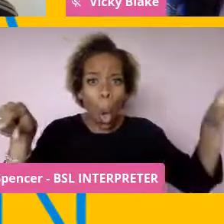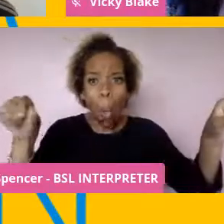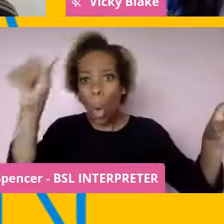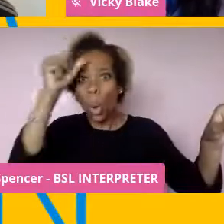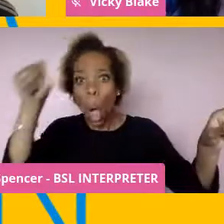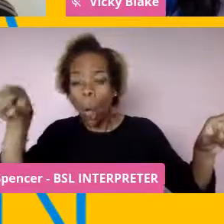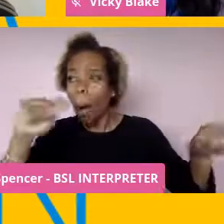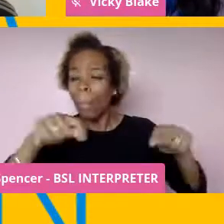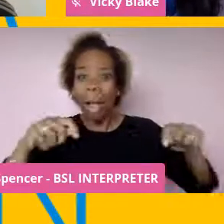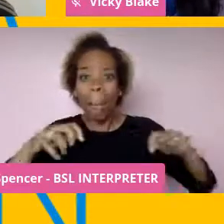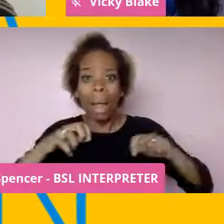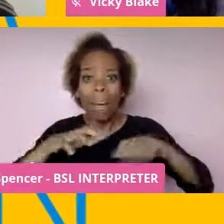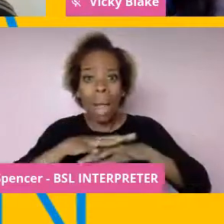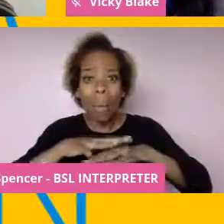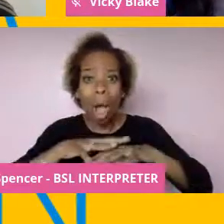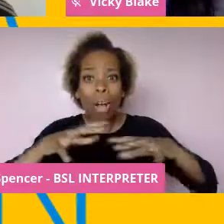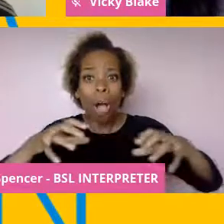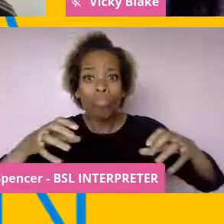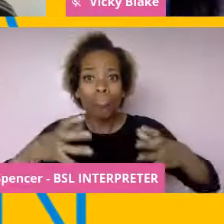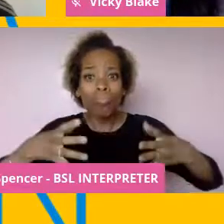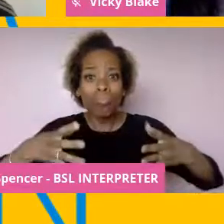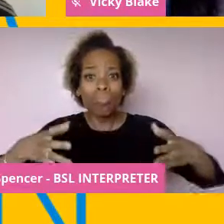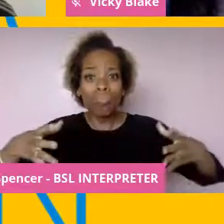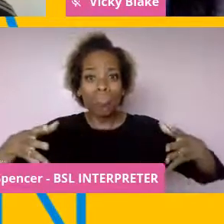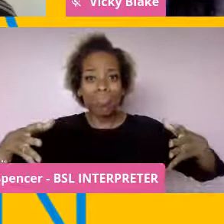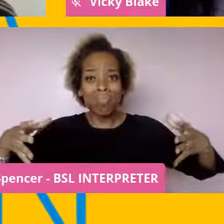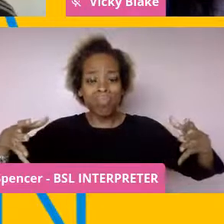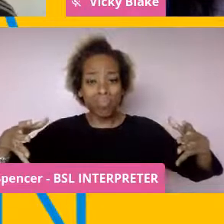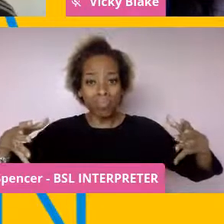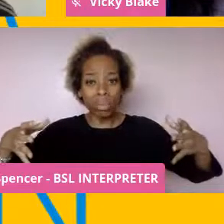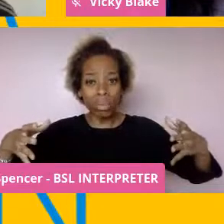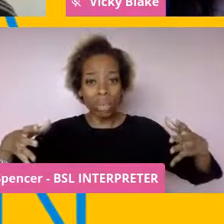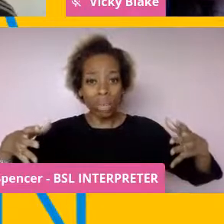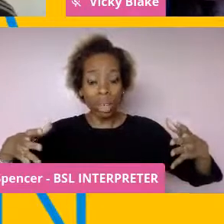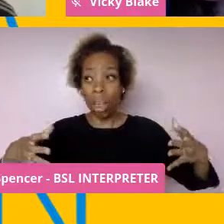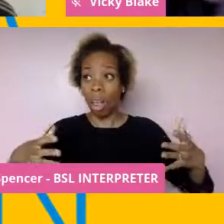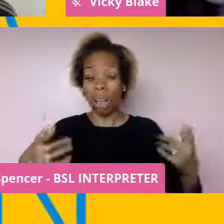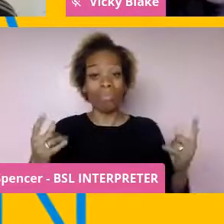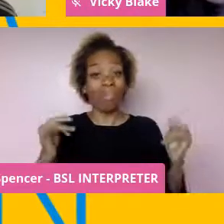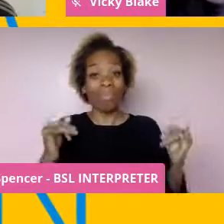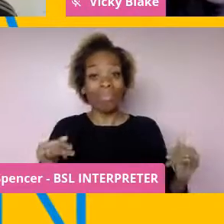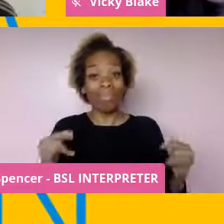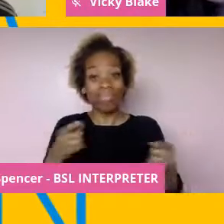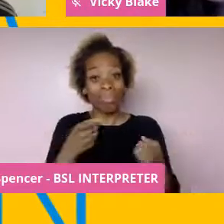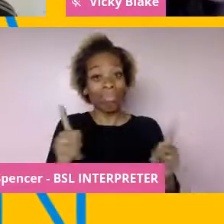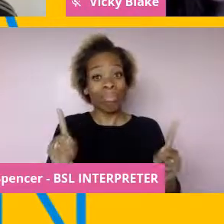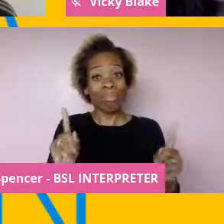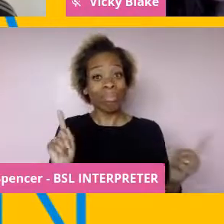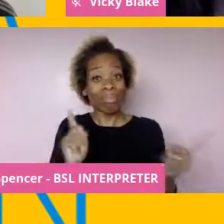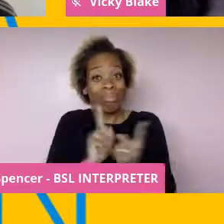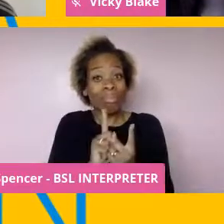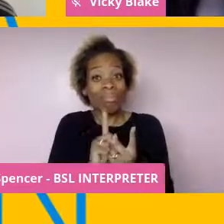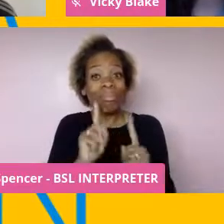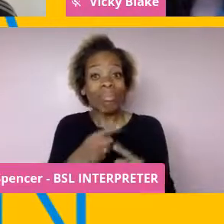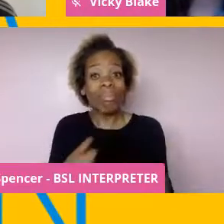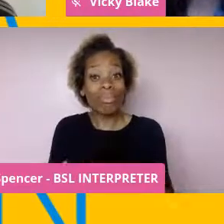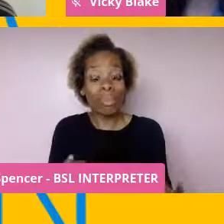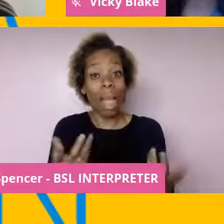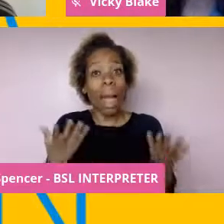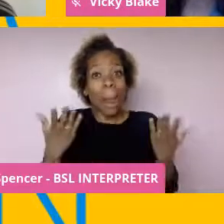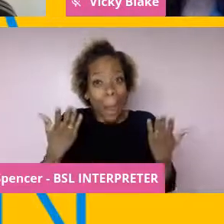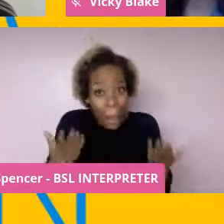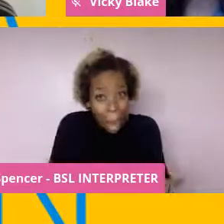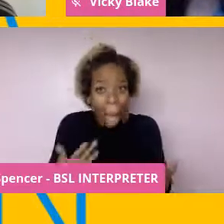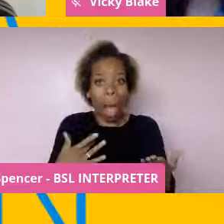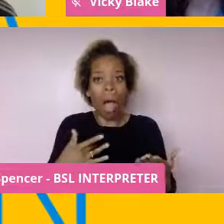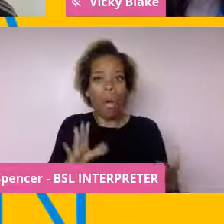and same sort of precarious employment in London, but haven't actually had to meet as lecturers before. We established connections there, and we're able to